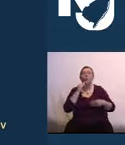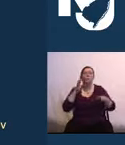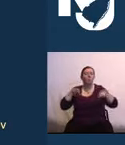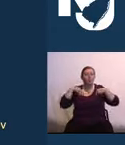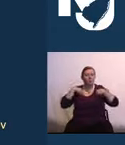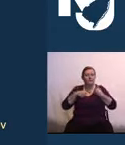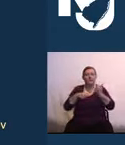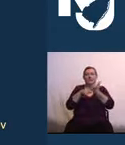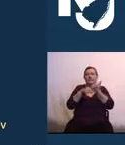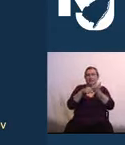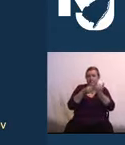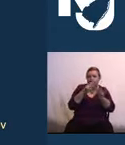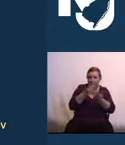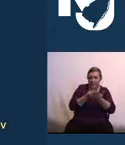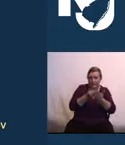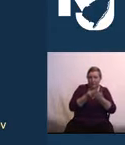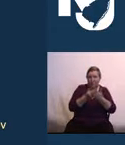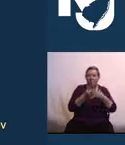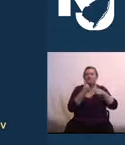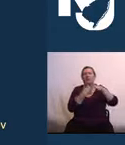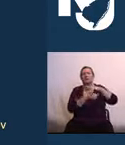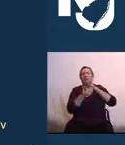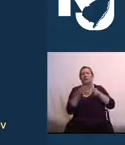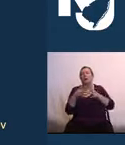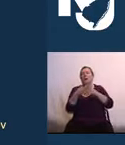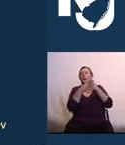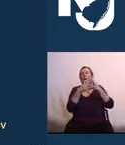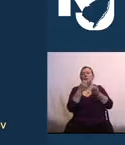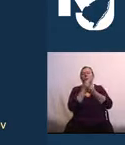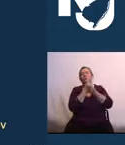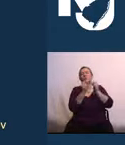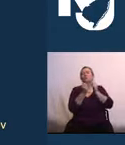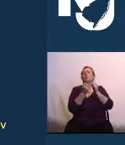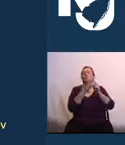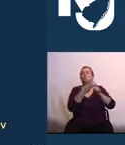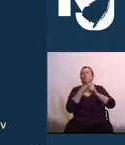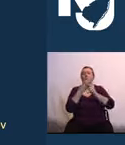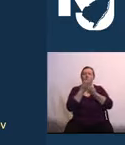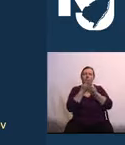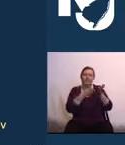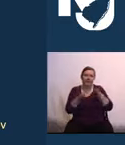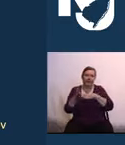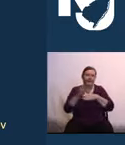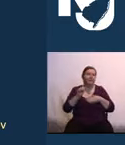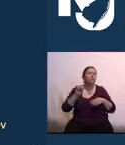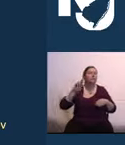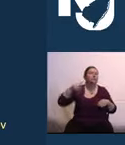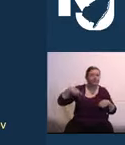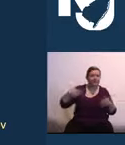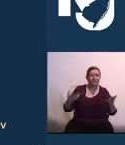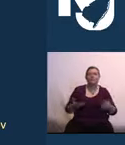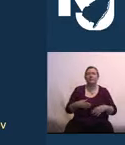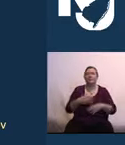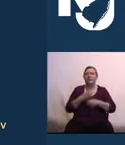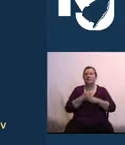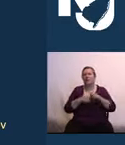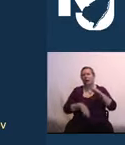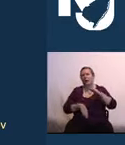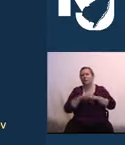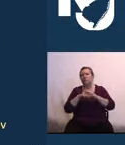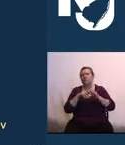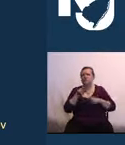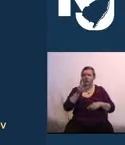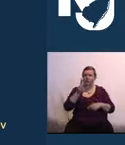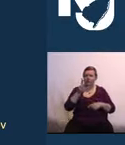part of the American Rescue Plan. Under this new program, eligible homeowners can receive up to $35,000 to